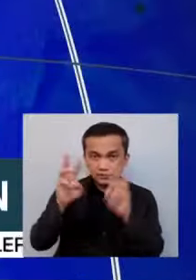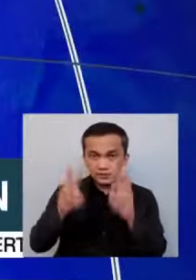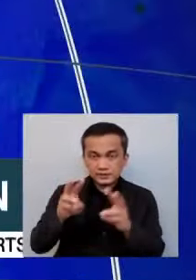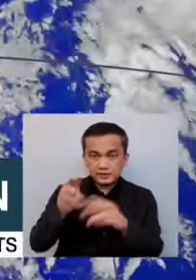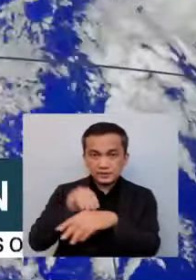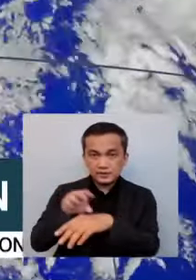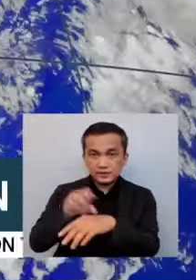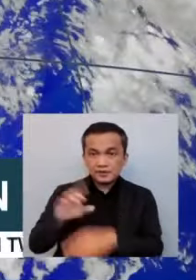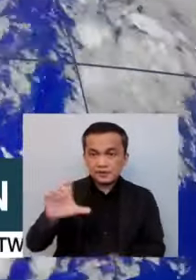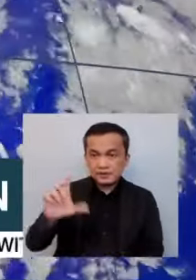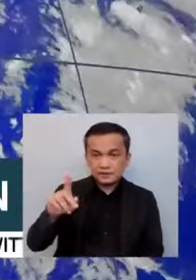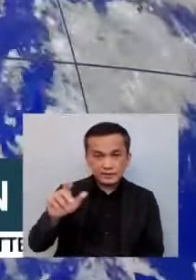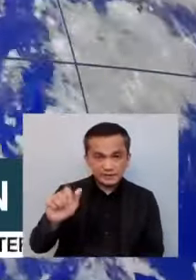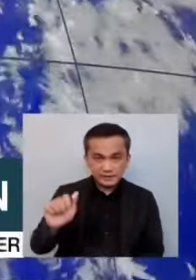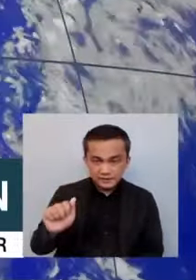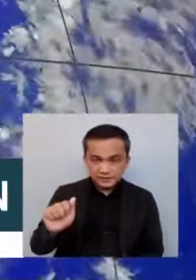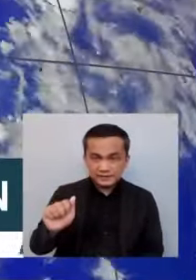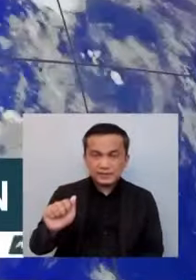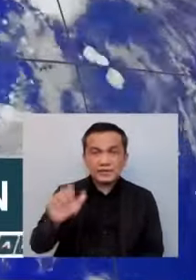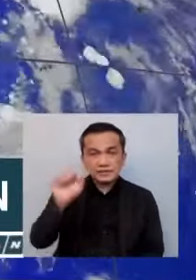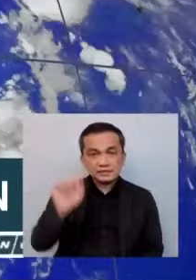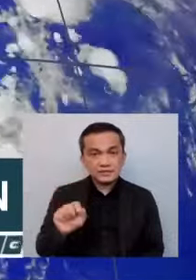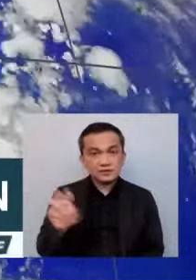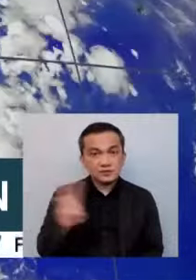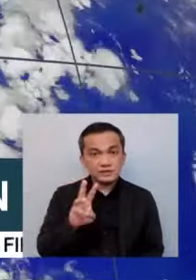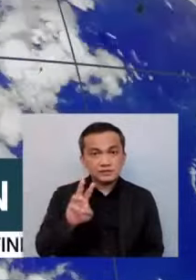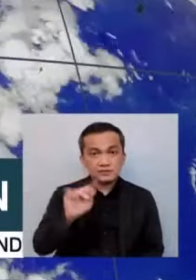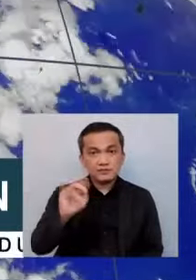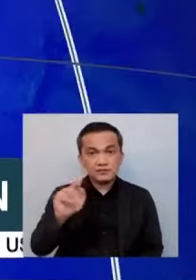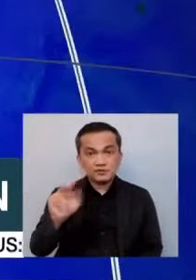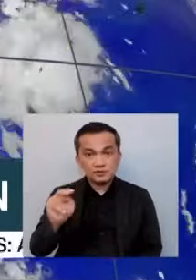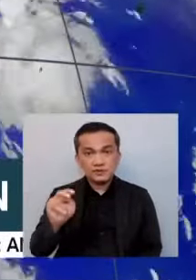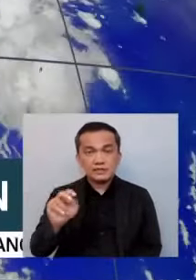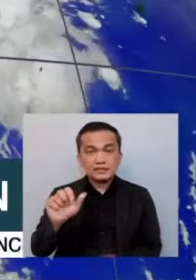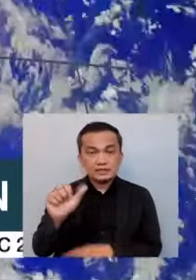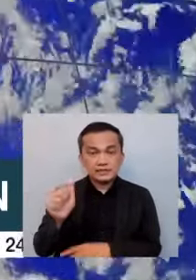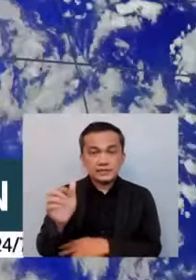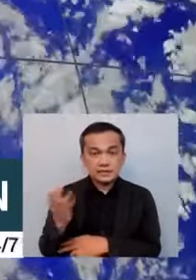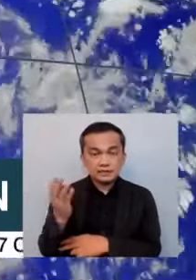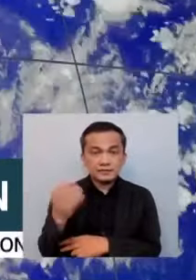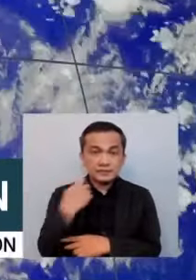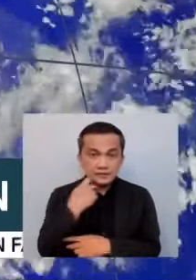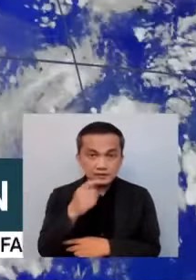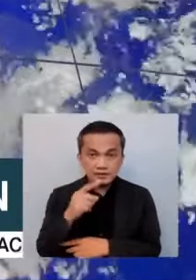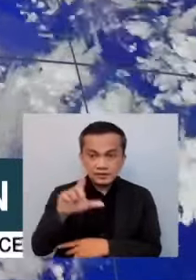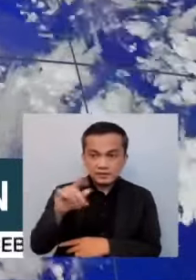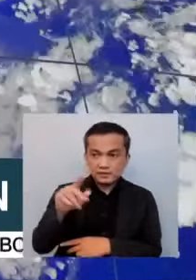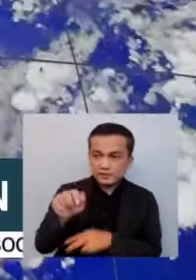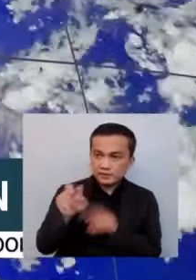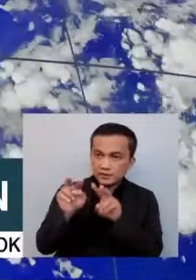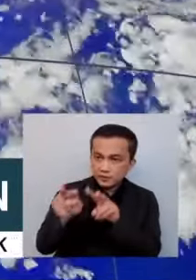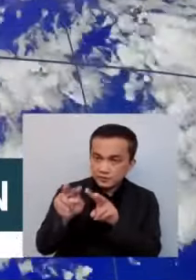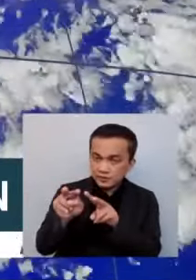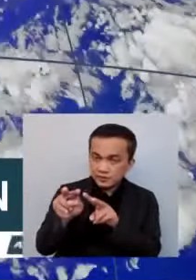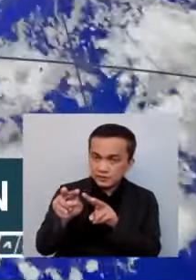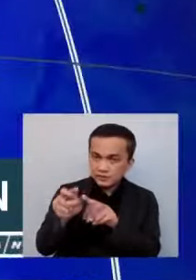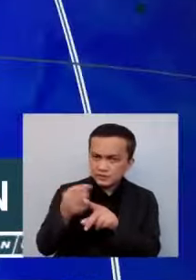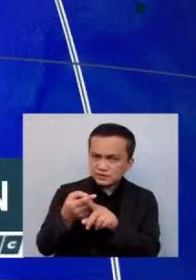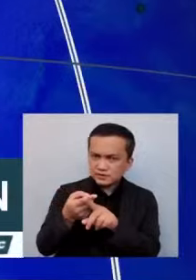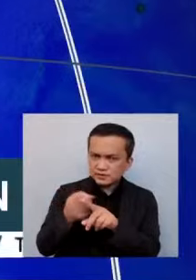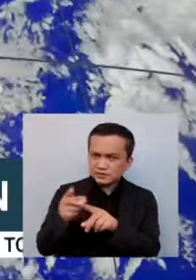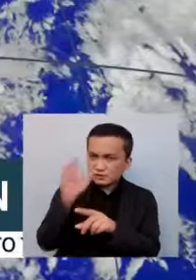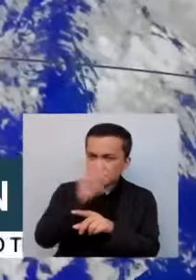low-pressure area and southwest monsoon. And earlier at 10 a.m. today, the low-pressure area that we're monitoring was